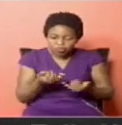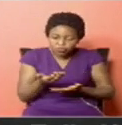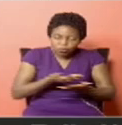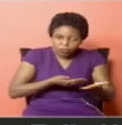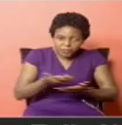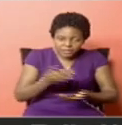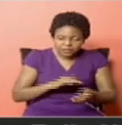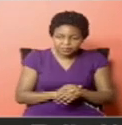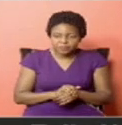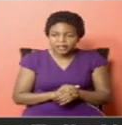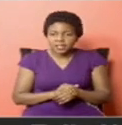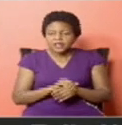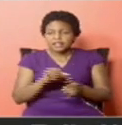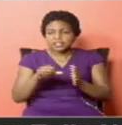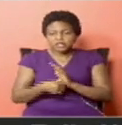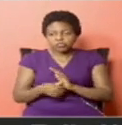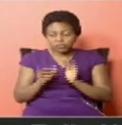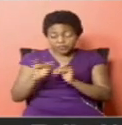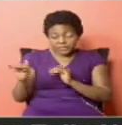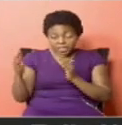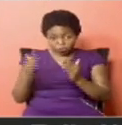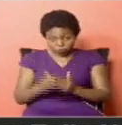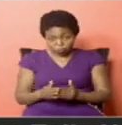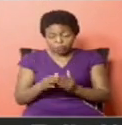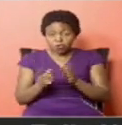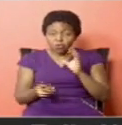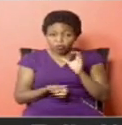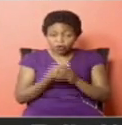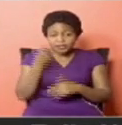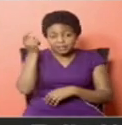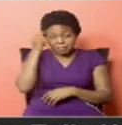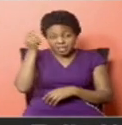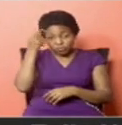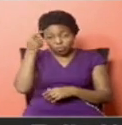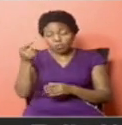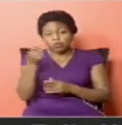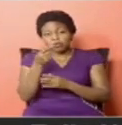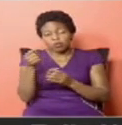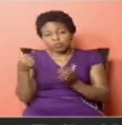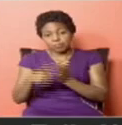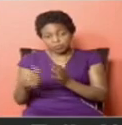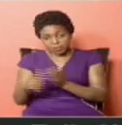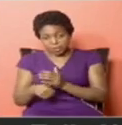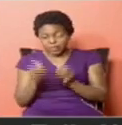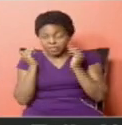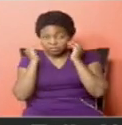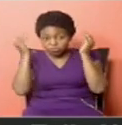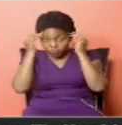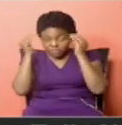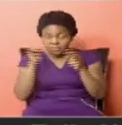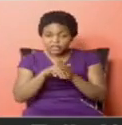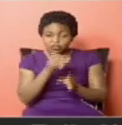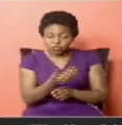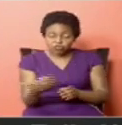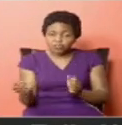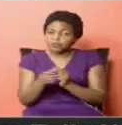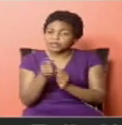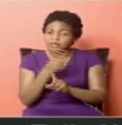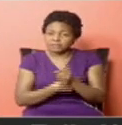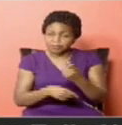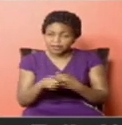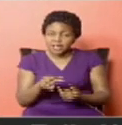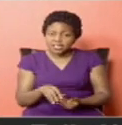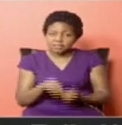lockdown created a lot of mental deprivation amongst children with disabilities, especially